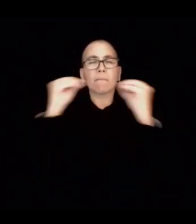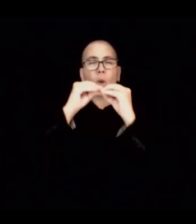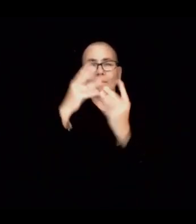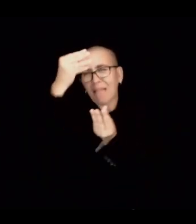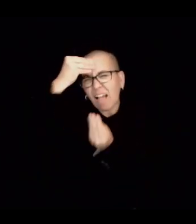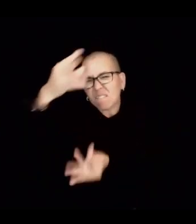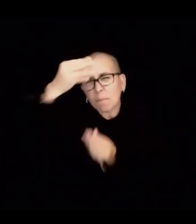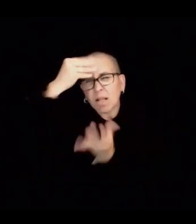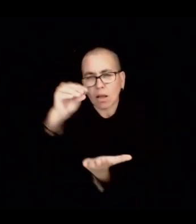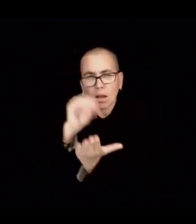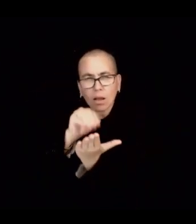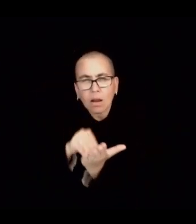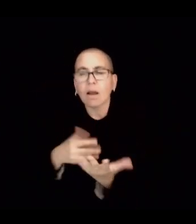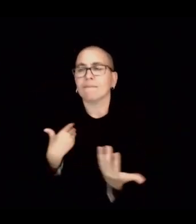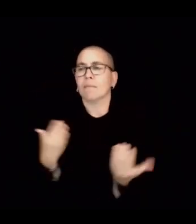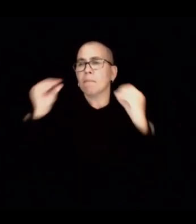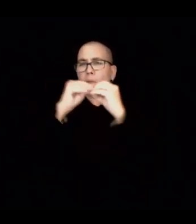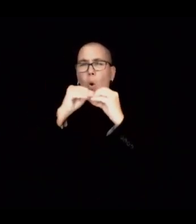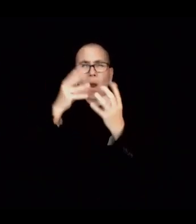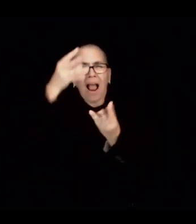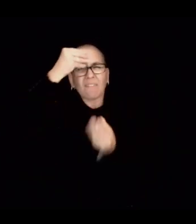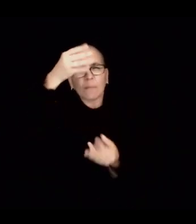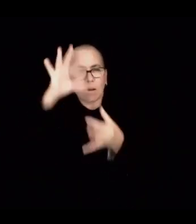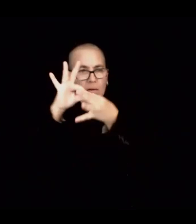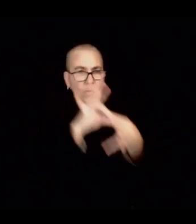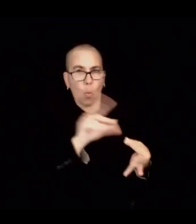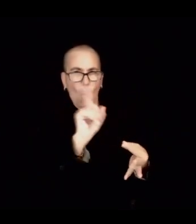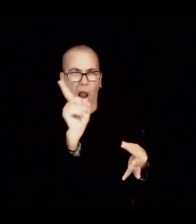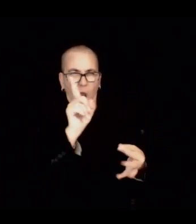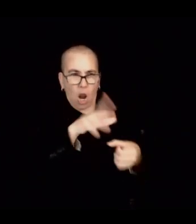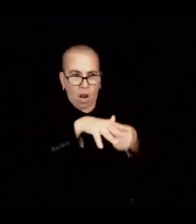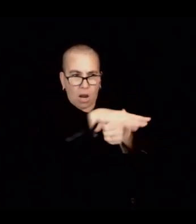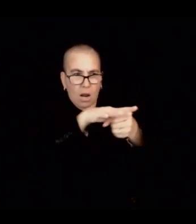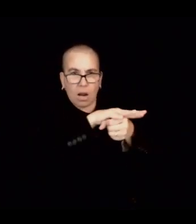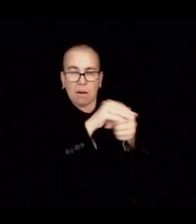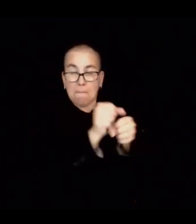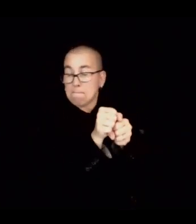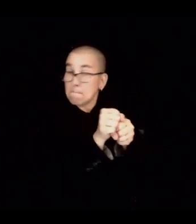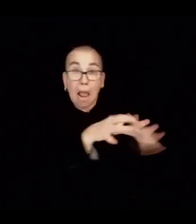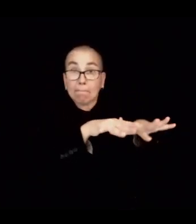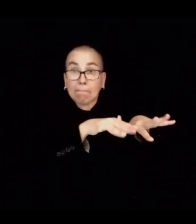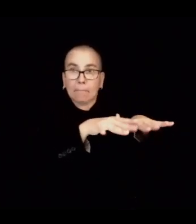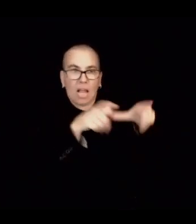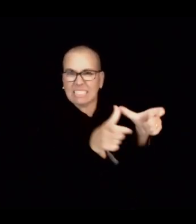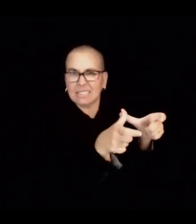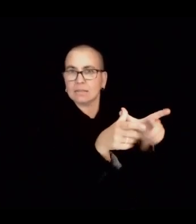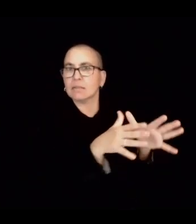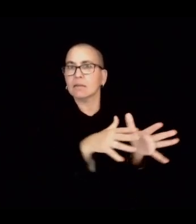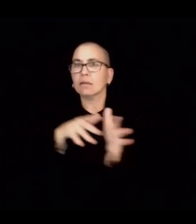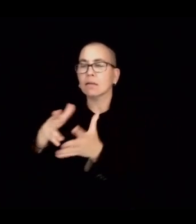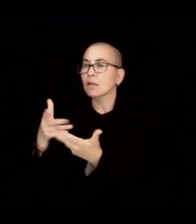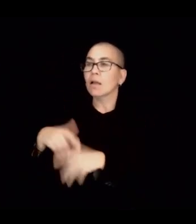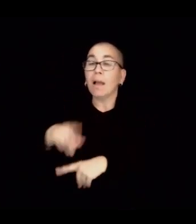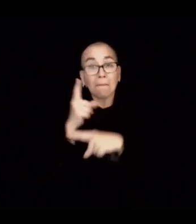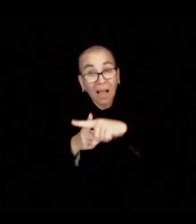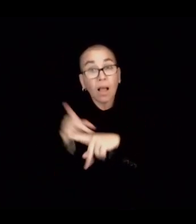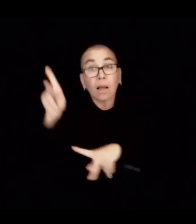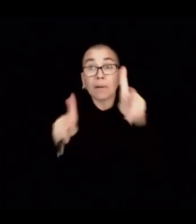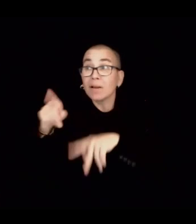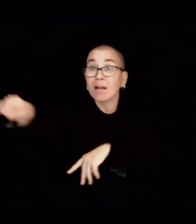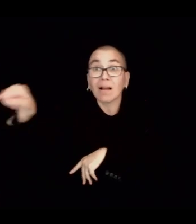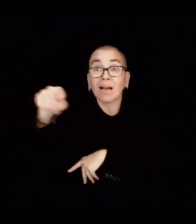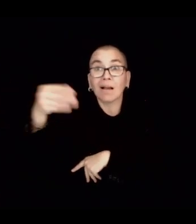am giving about, bars and restaurants, I think that has helped. And as you said, when we have an outbreak